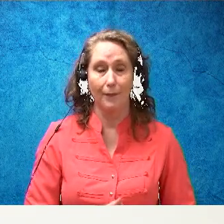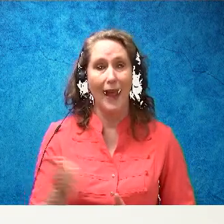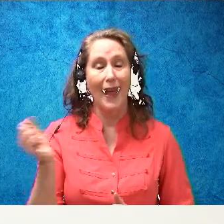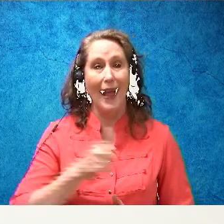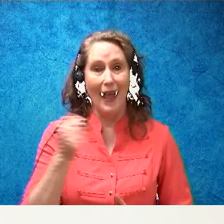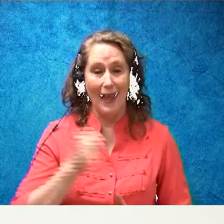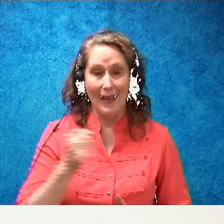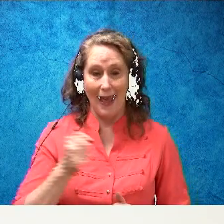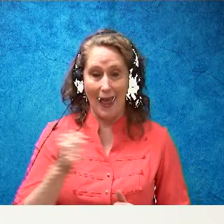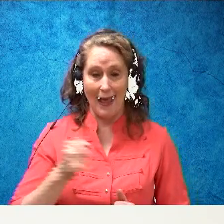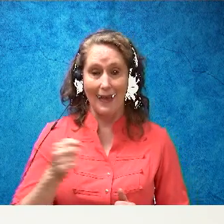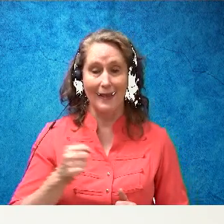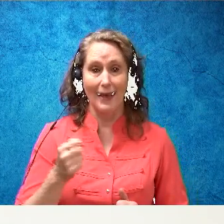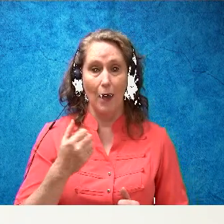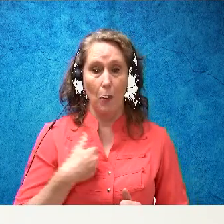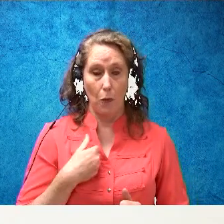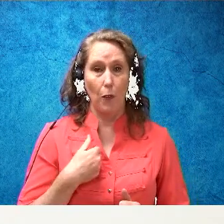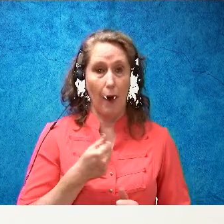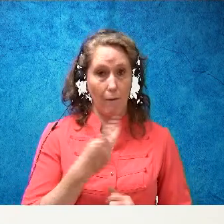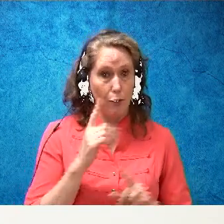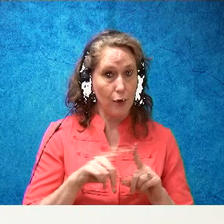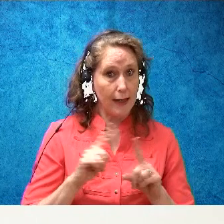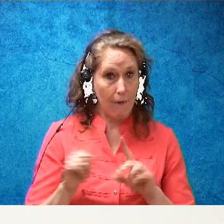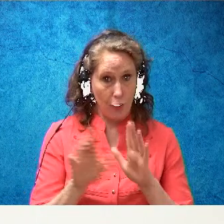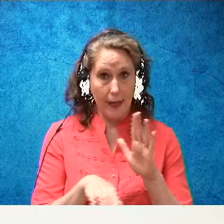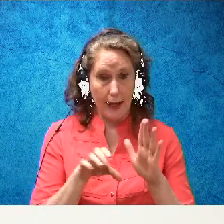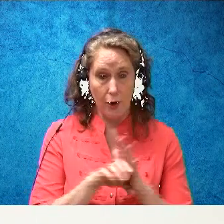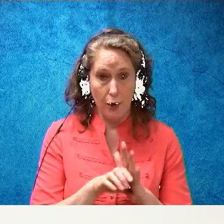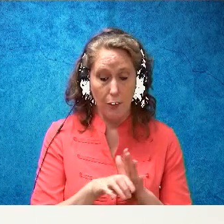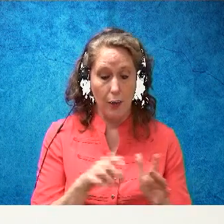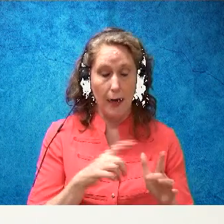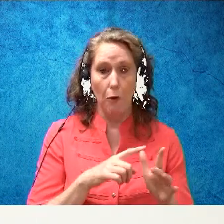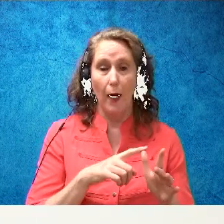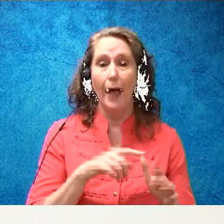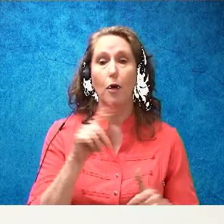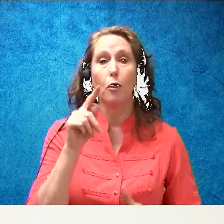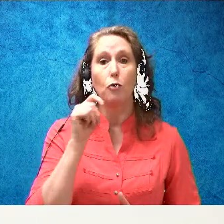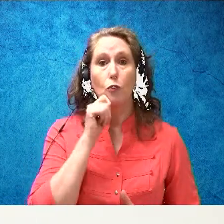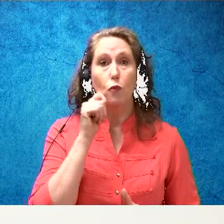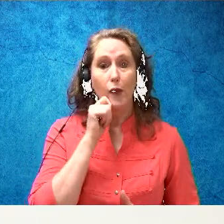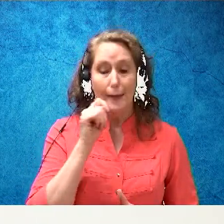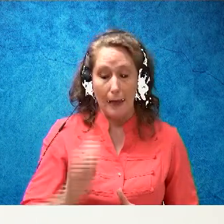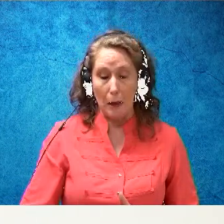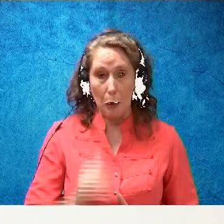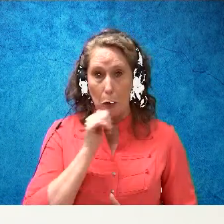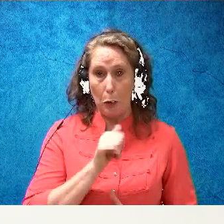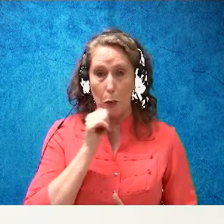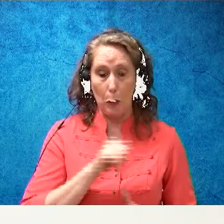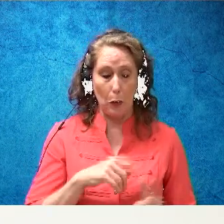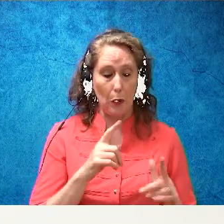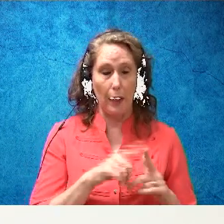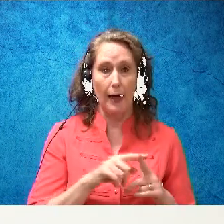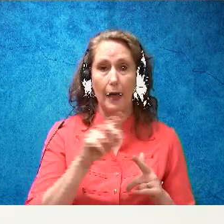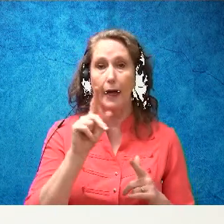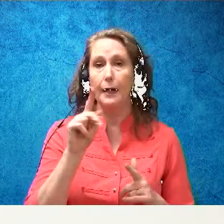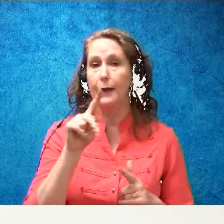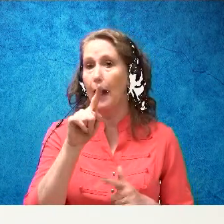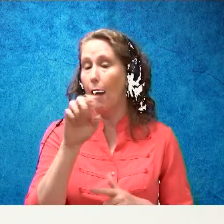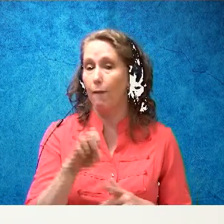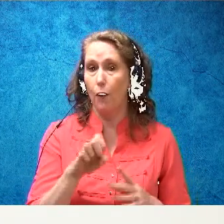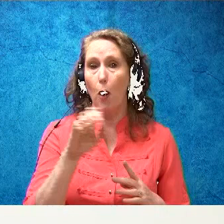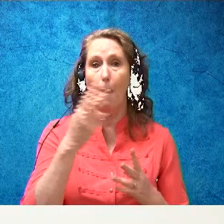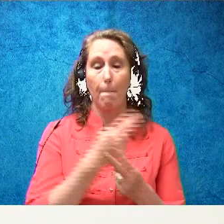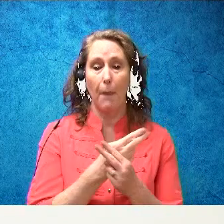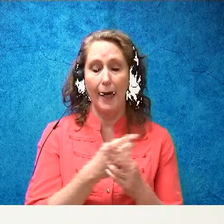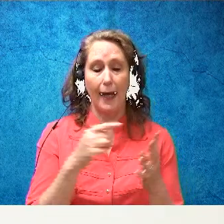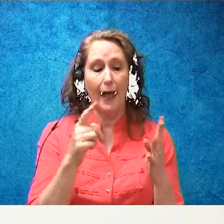Yes, okay, so we had a couple of different characters, right? We had Trixie, which was the little girl. We had Knuffle Bunny, and we also had